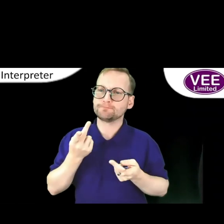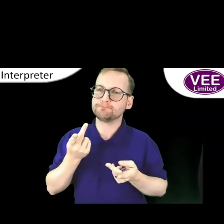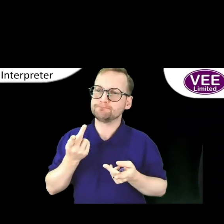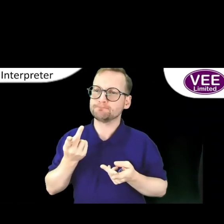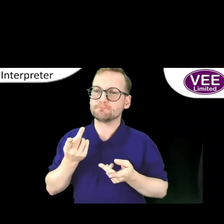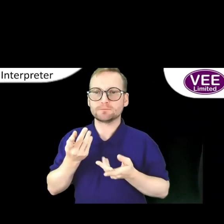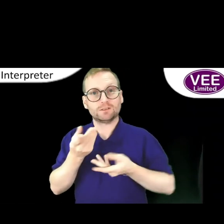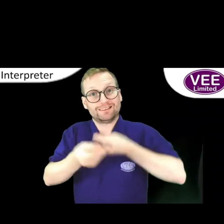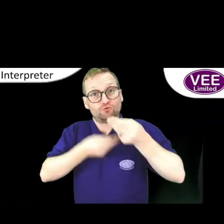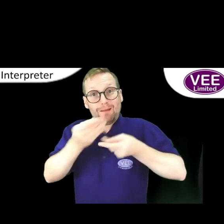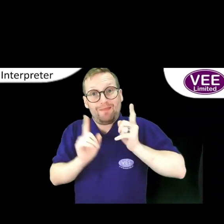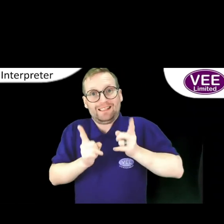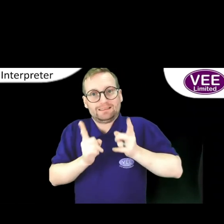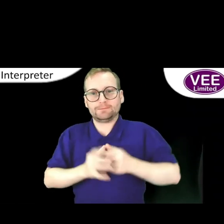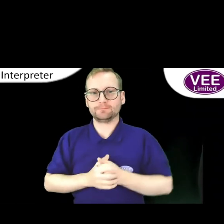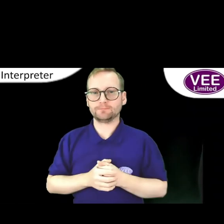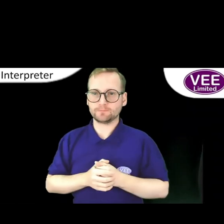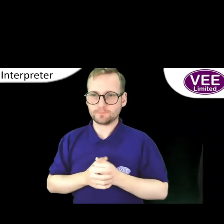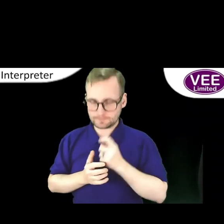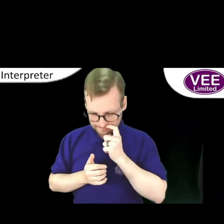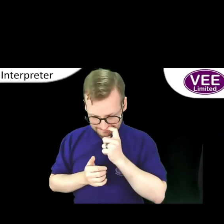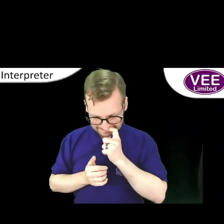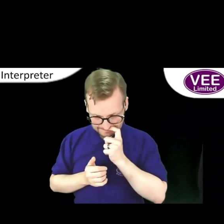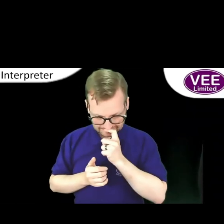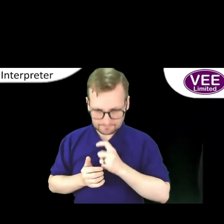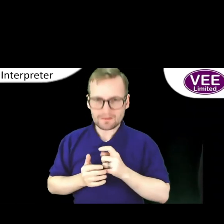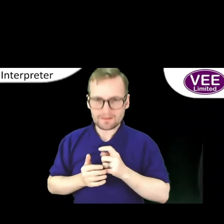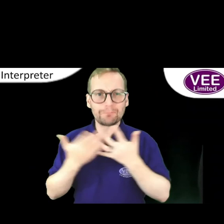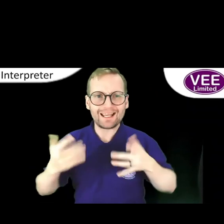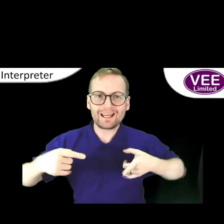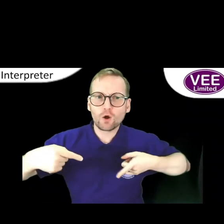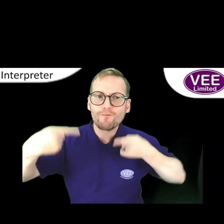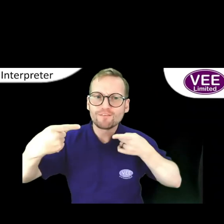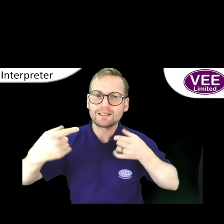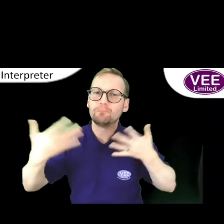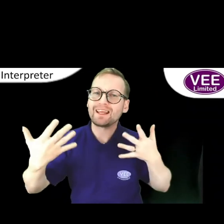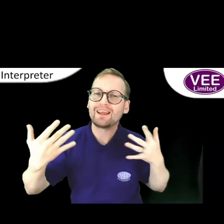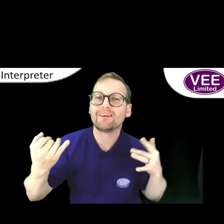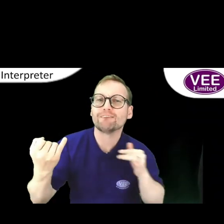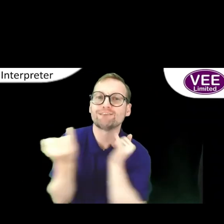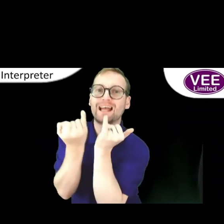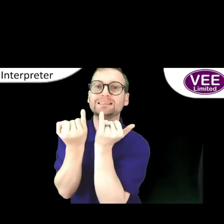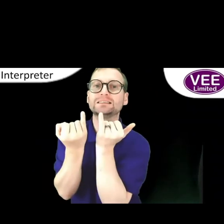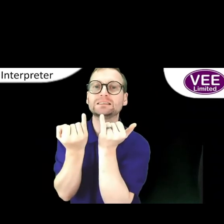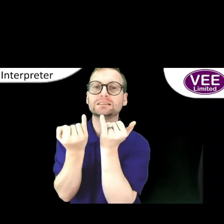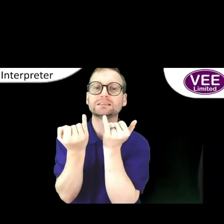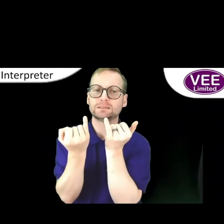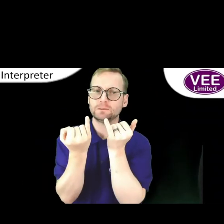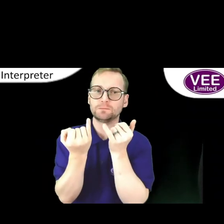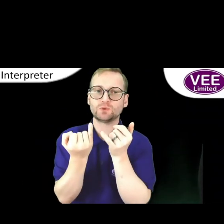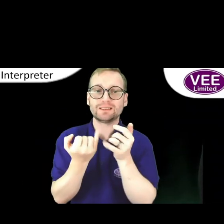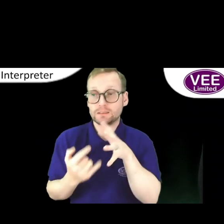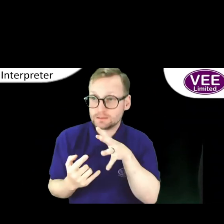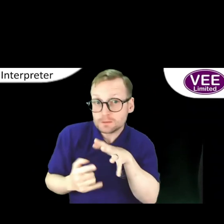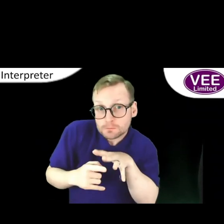describes. Really a big conflict, a big fight really between the poachers on